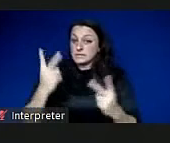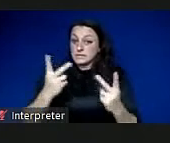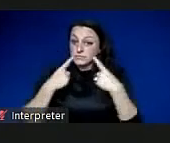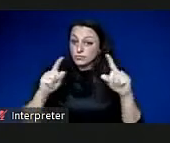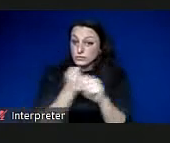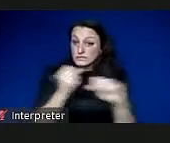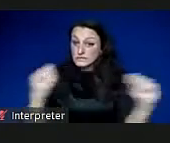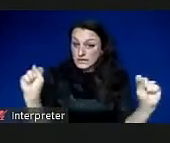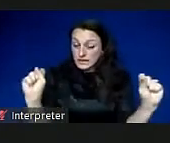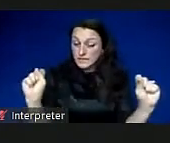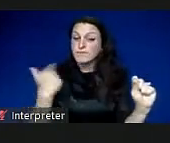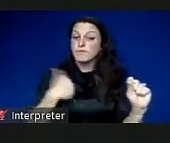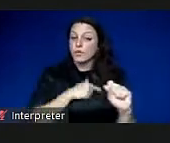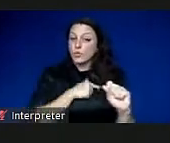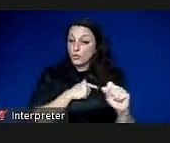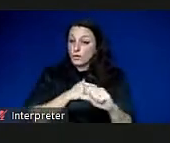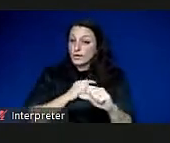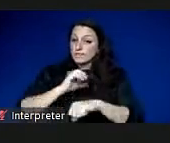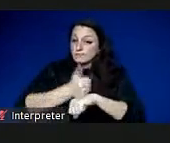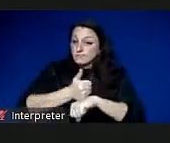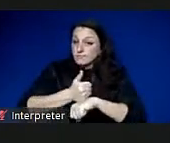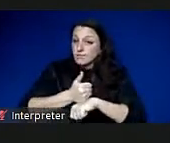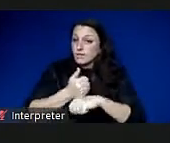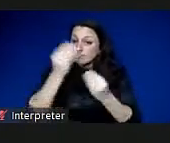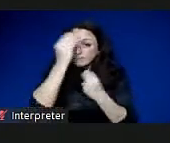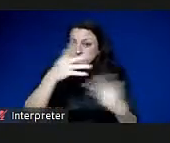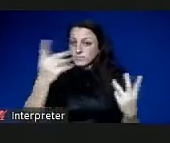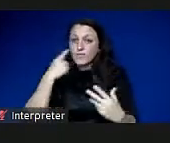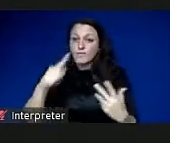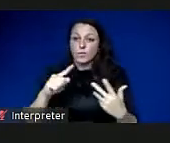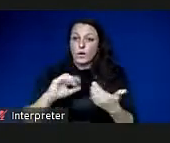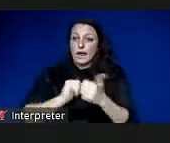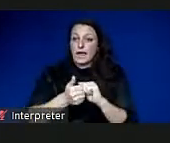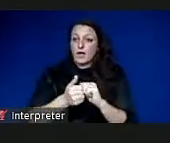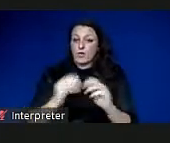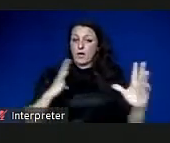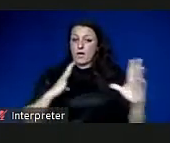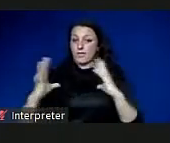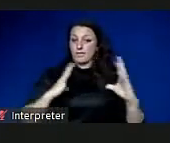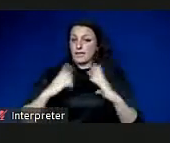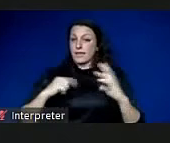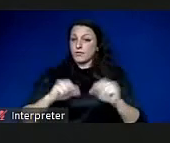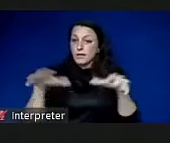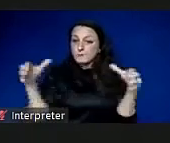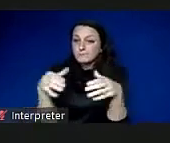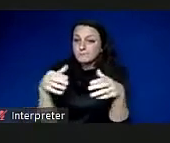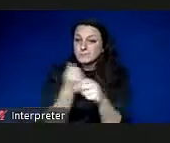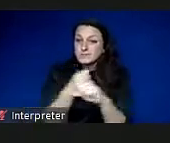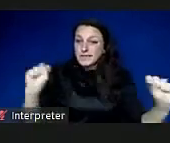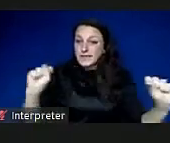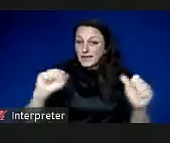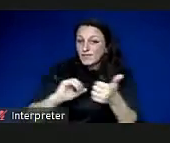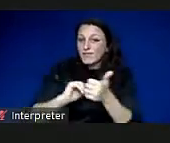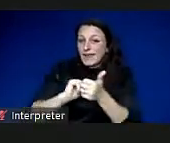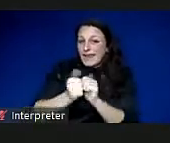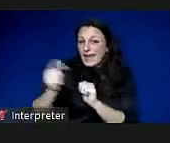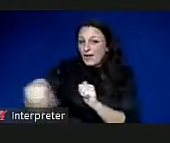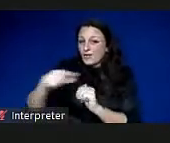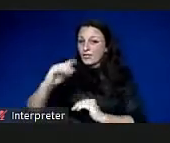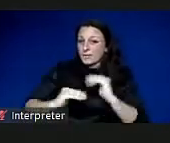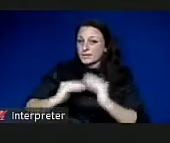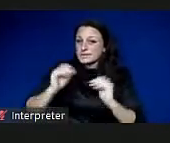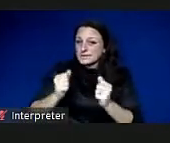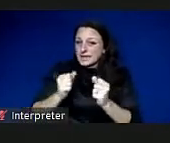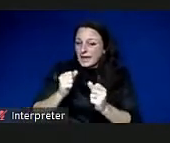issued guidance on safe holiday gatherings and how to manage that. And finally, with, I think, a